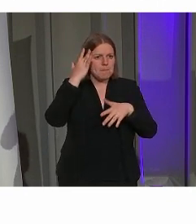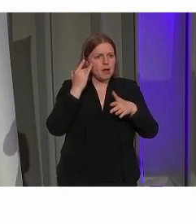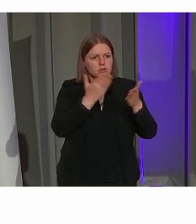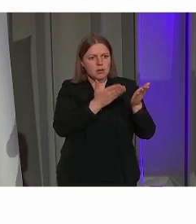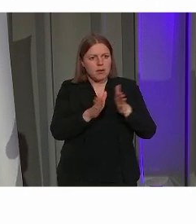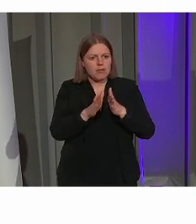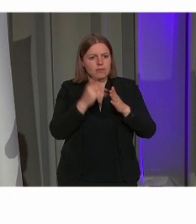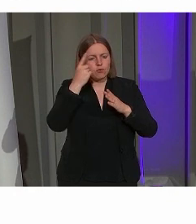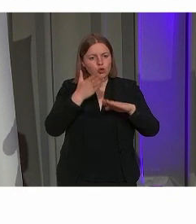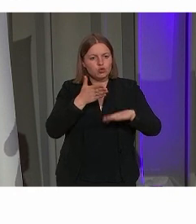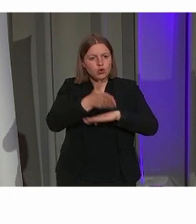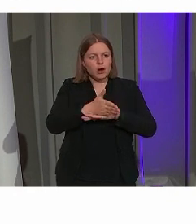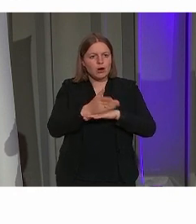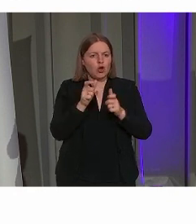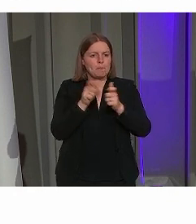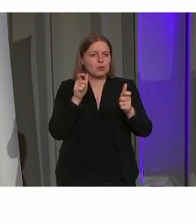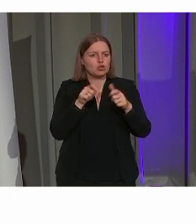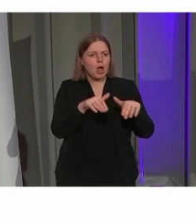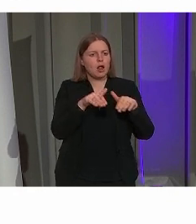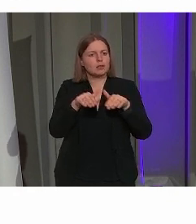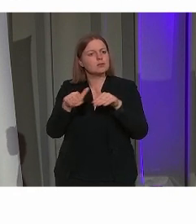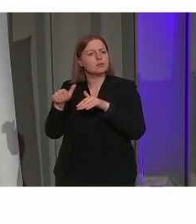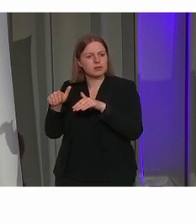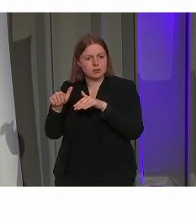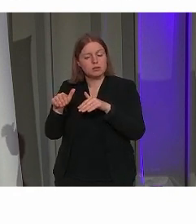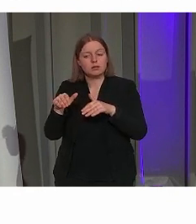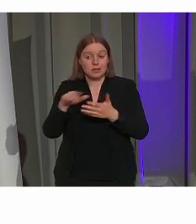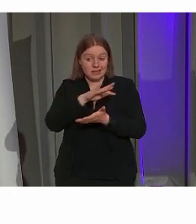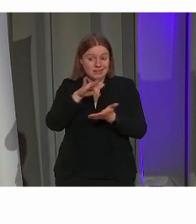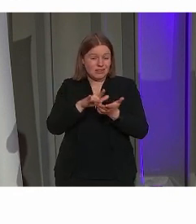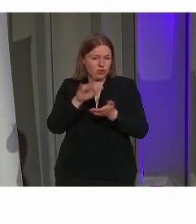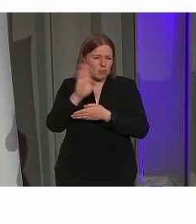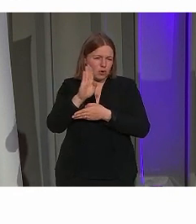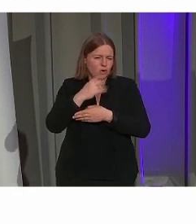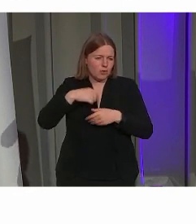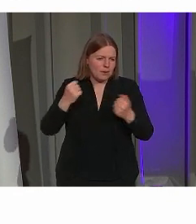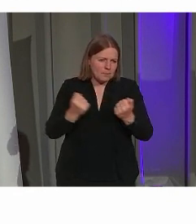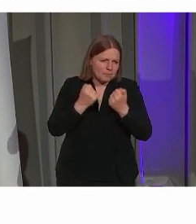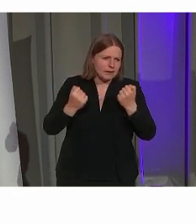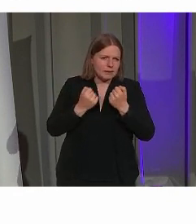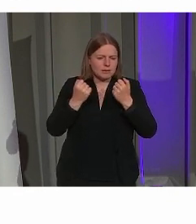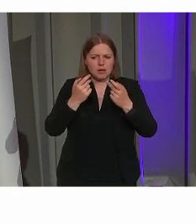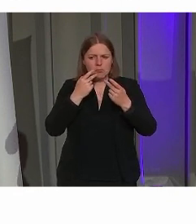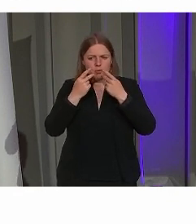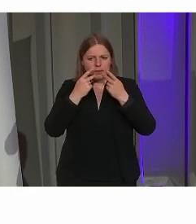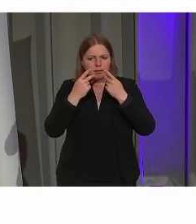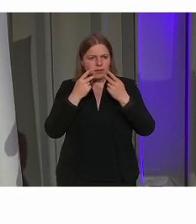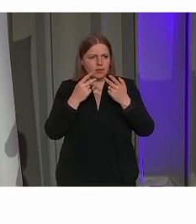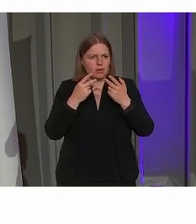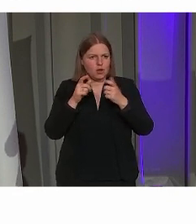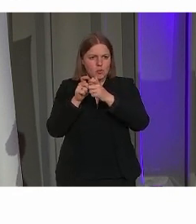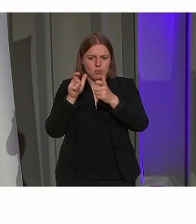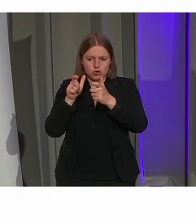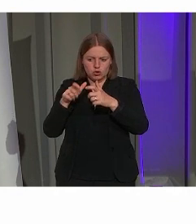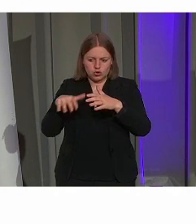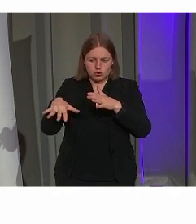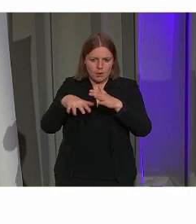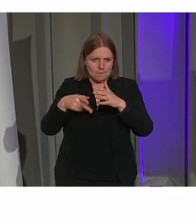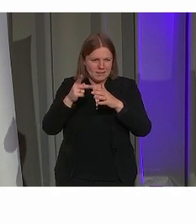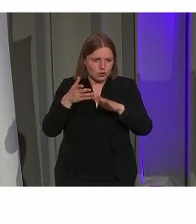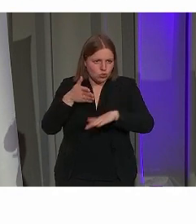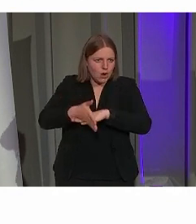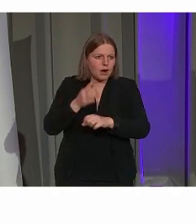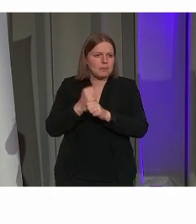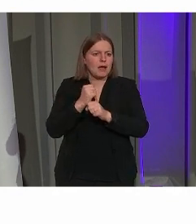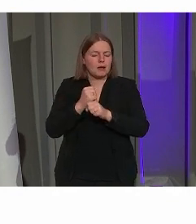that signed the master plan of accessible bus stops, and we are working, for example, in the